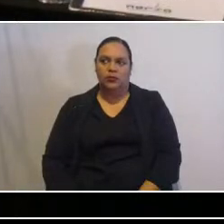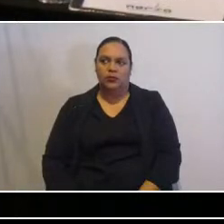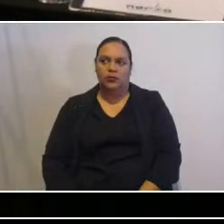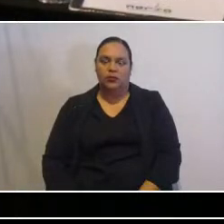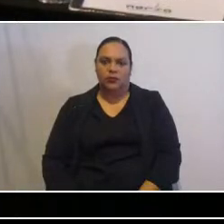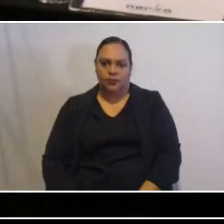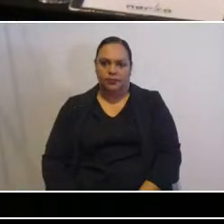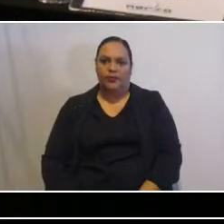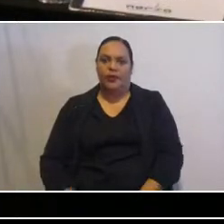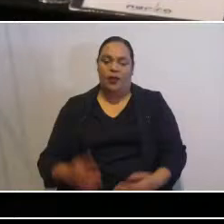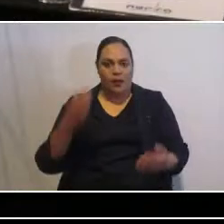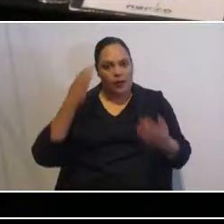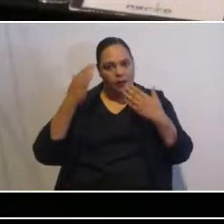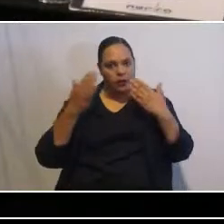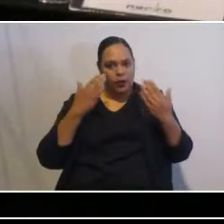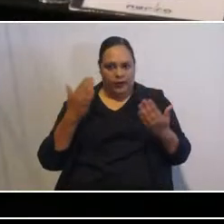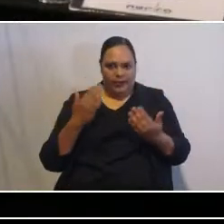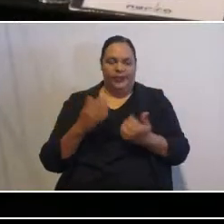Good morning.